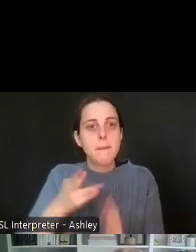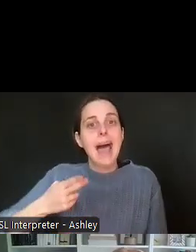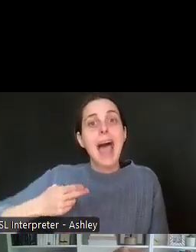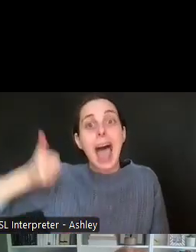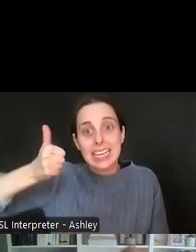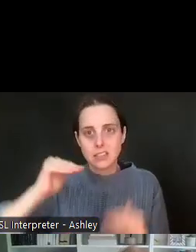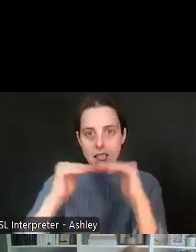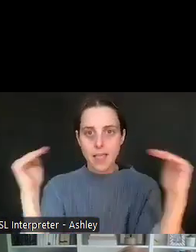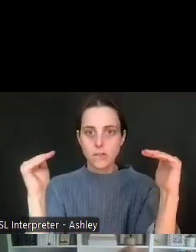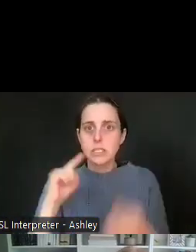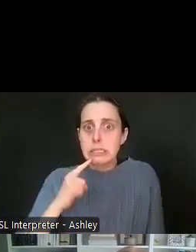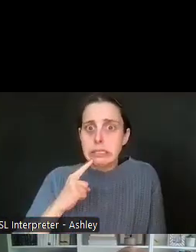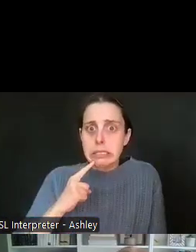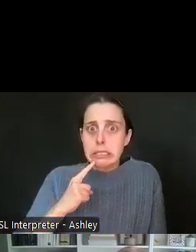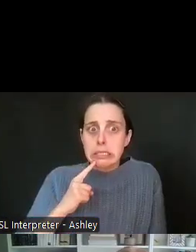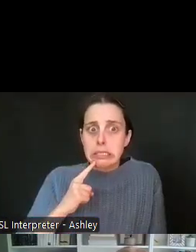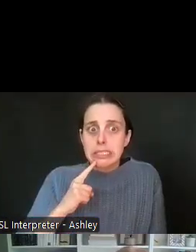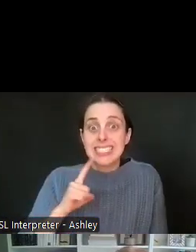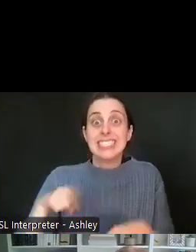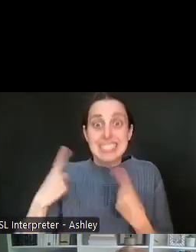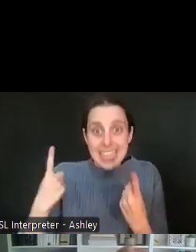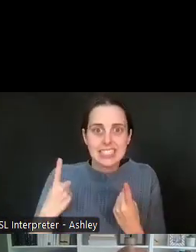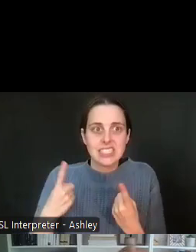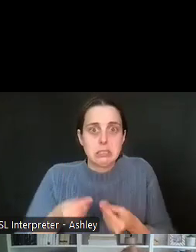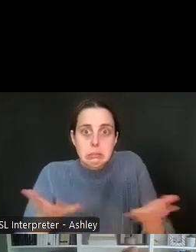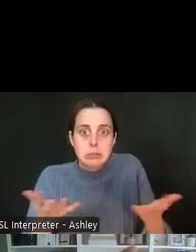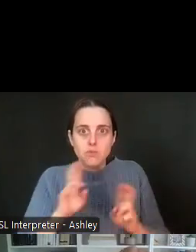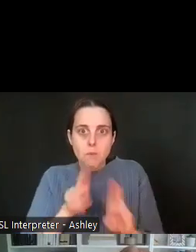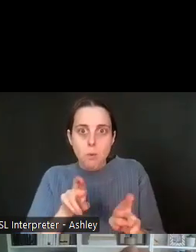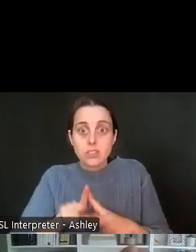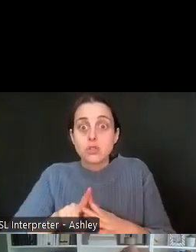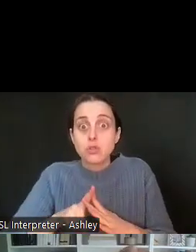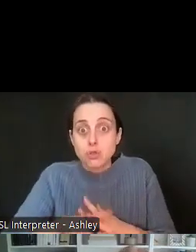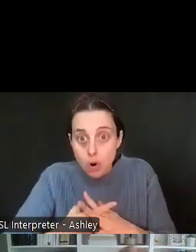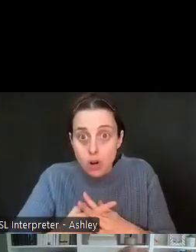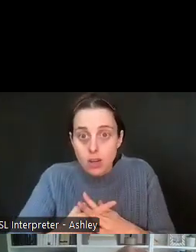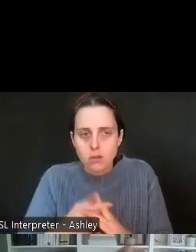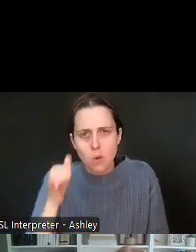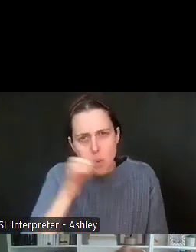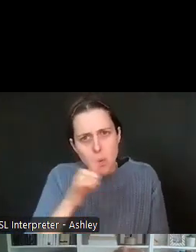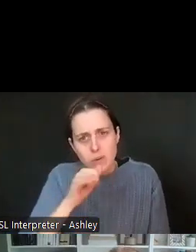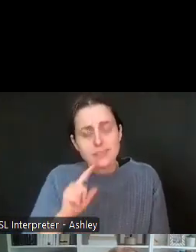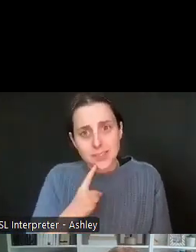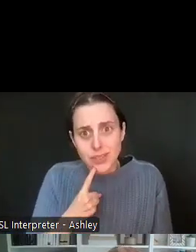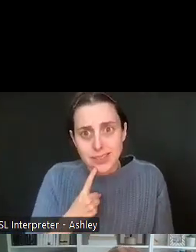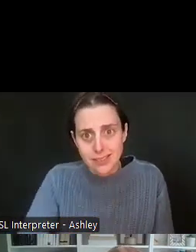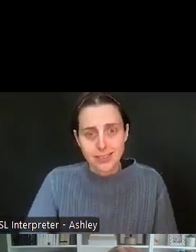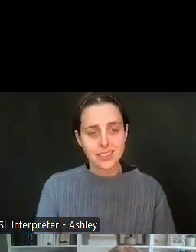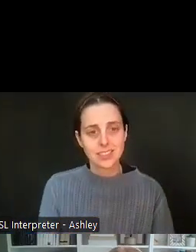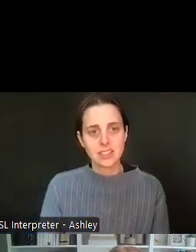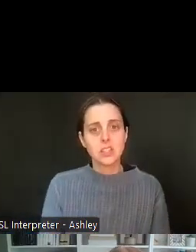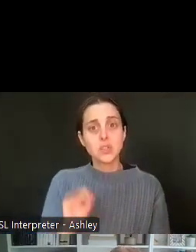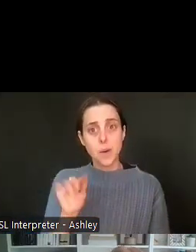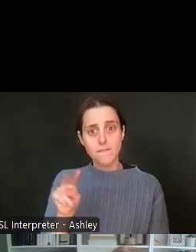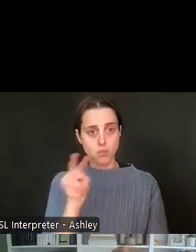levels since the Gallup surveys began. That is a really big deal. And if you're looking at this